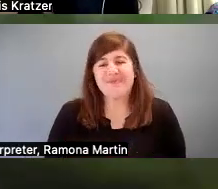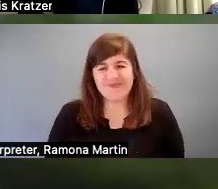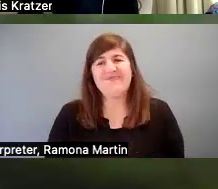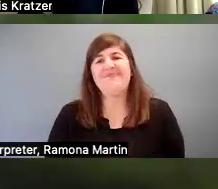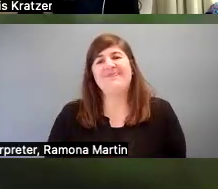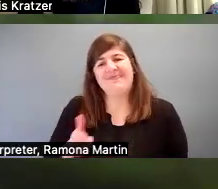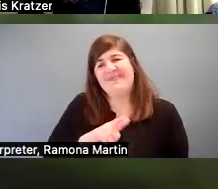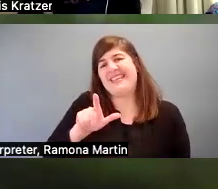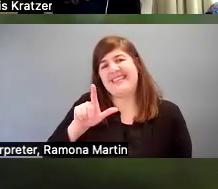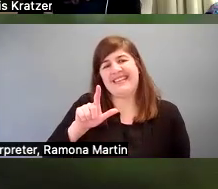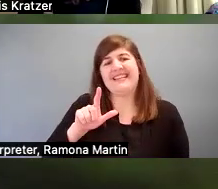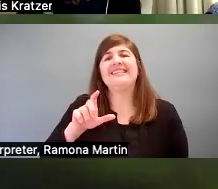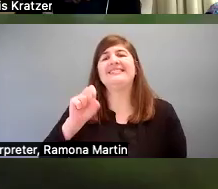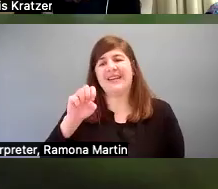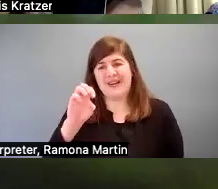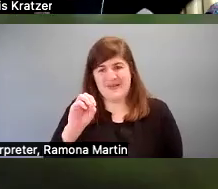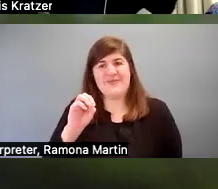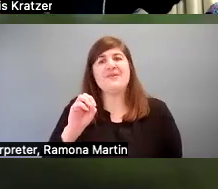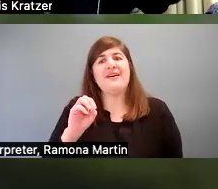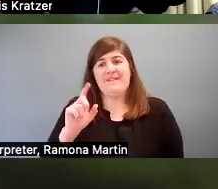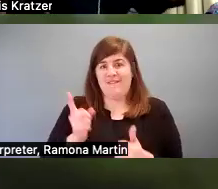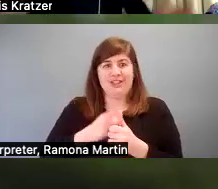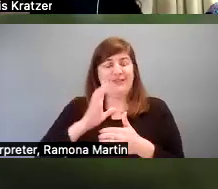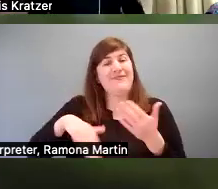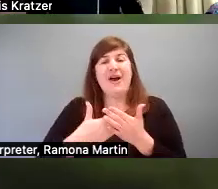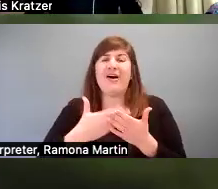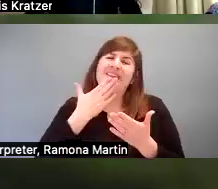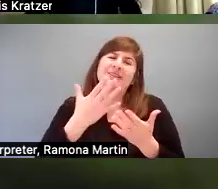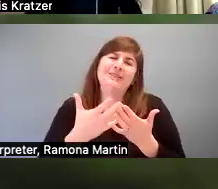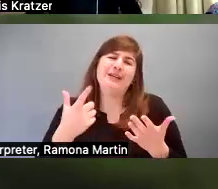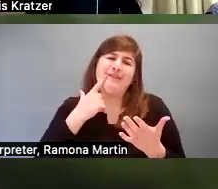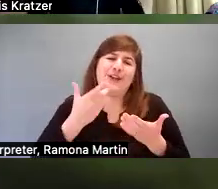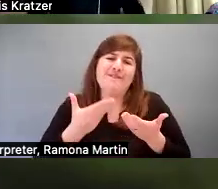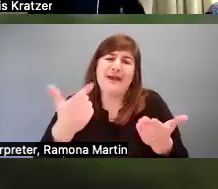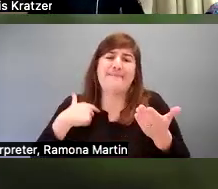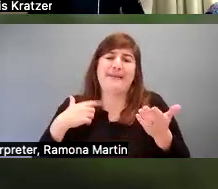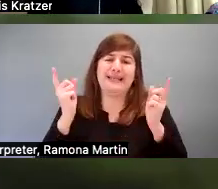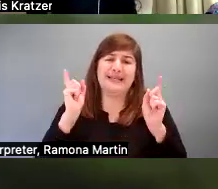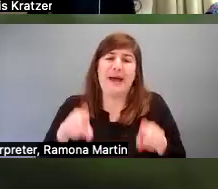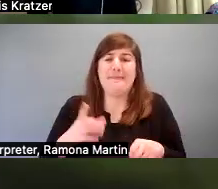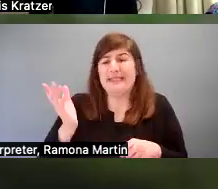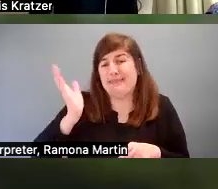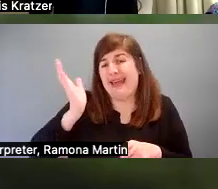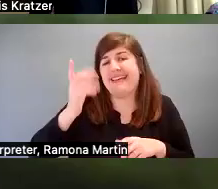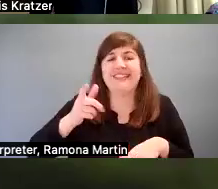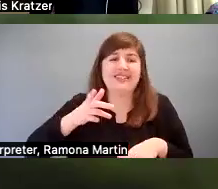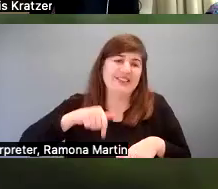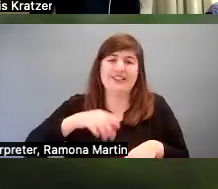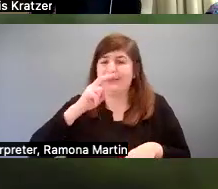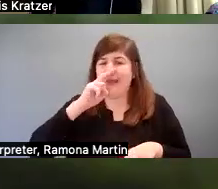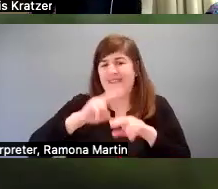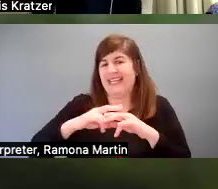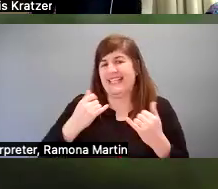Uh, so, First of all, thank you so much for inviting me to speak with everybody. This should be a lot of fun